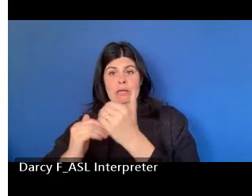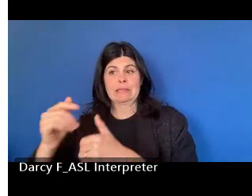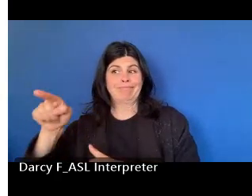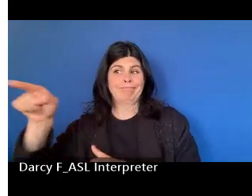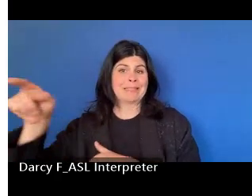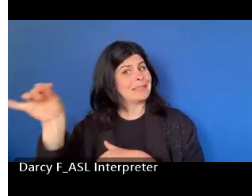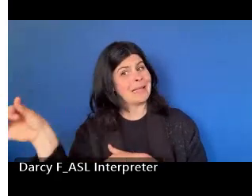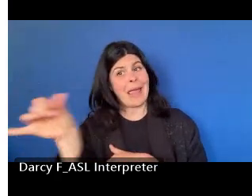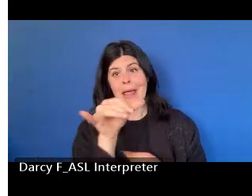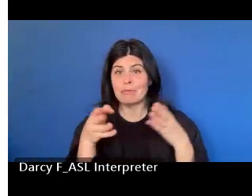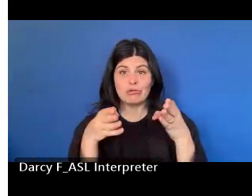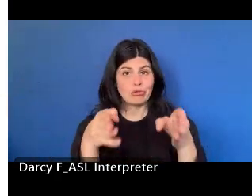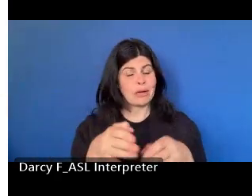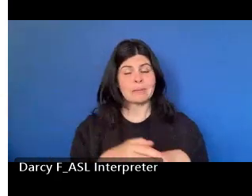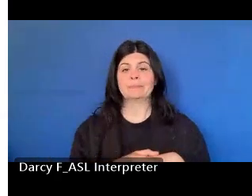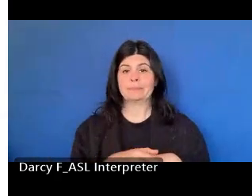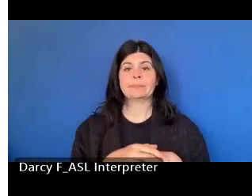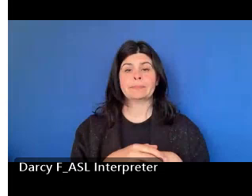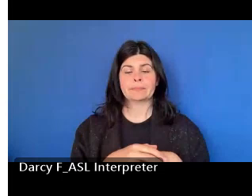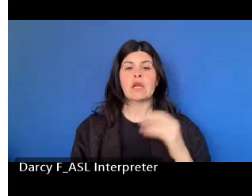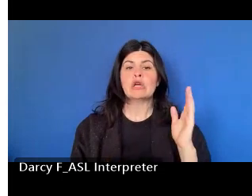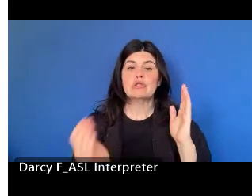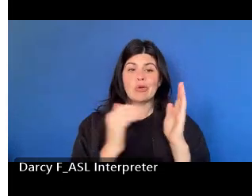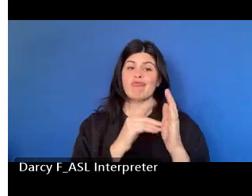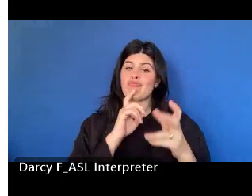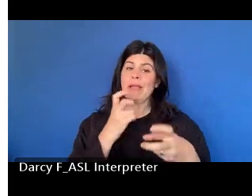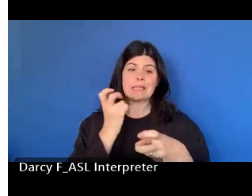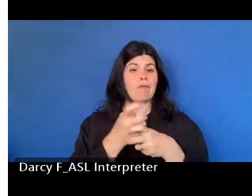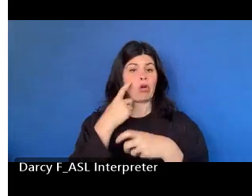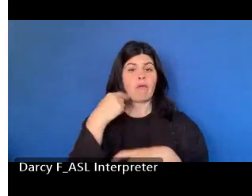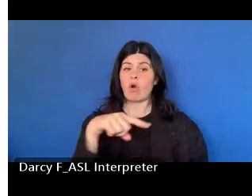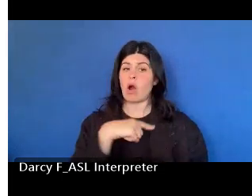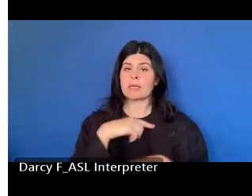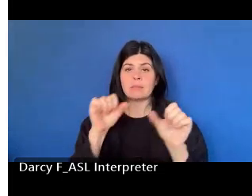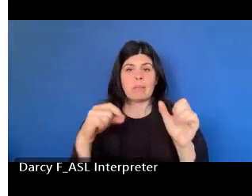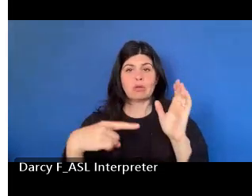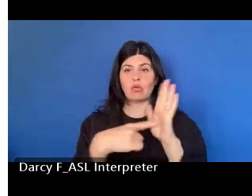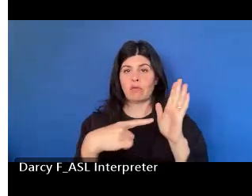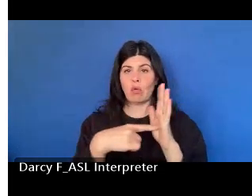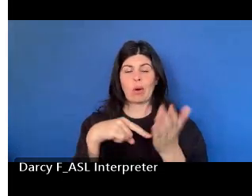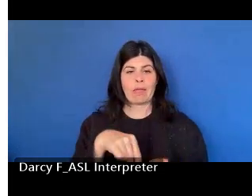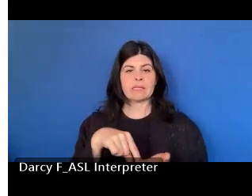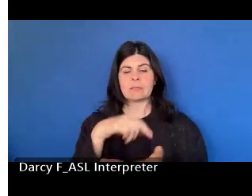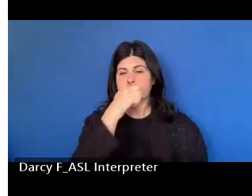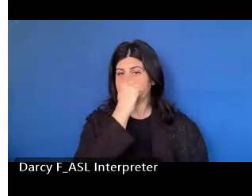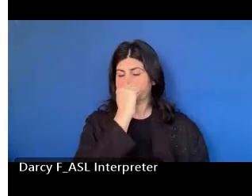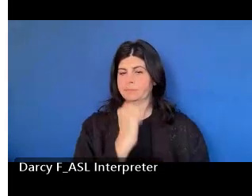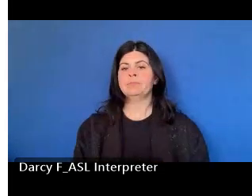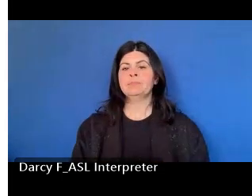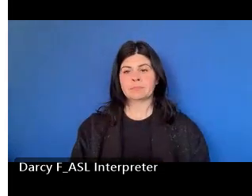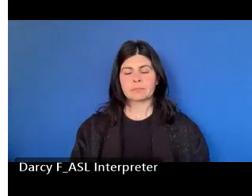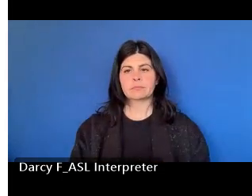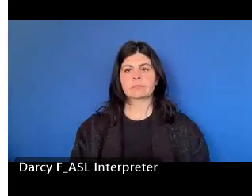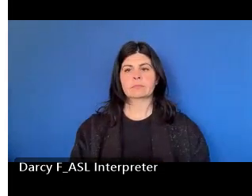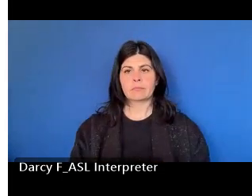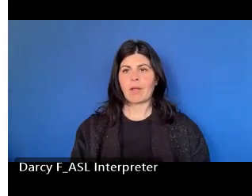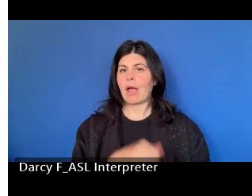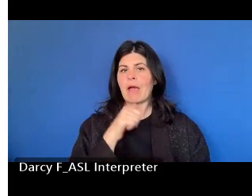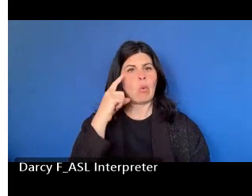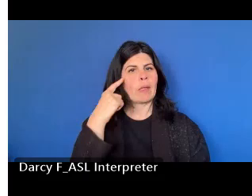again, it would be extremely difficult for us to afford this. And I just don't think it's